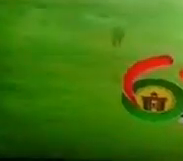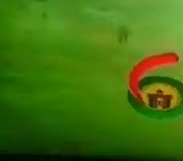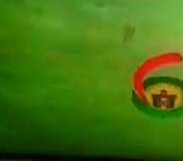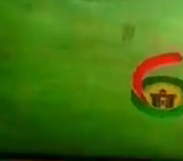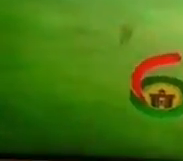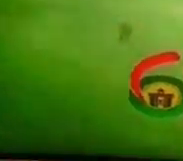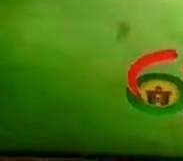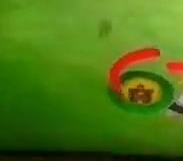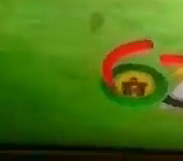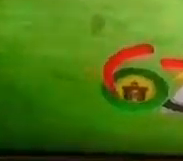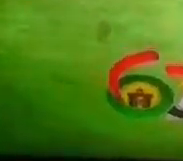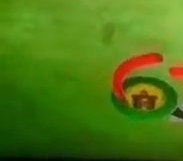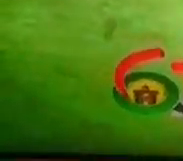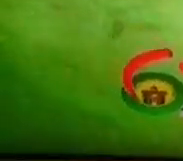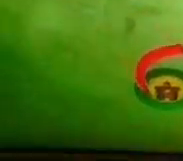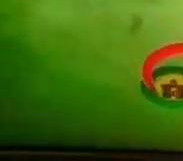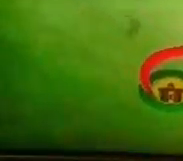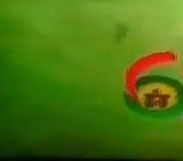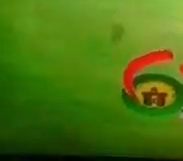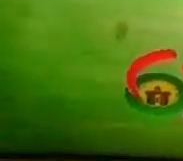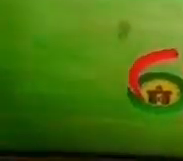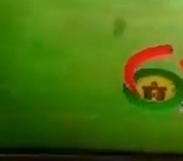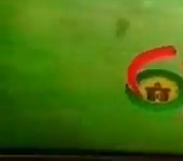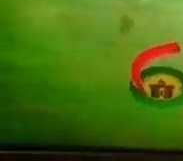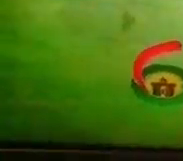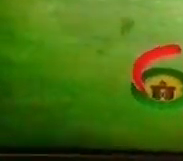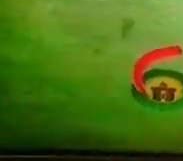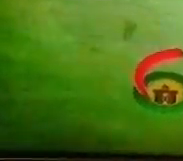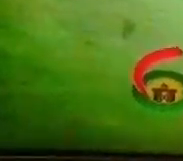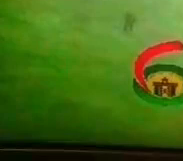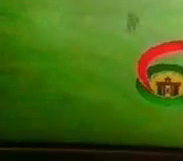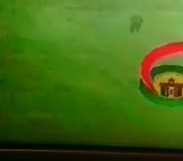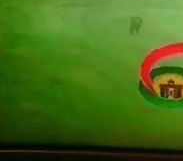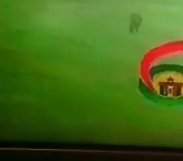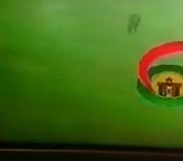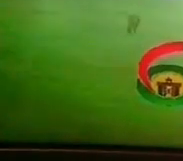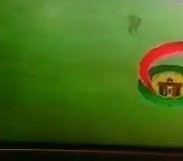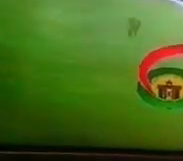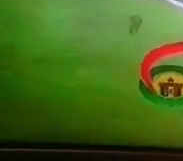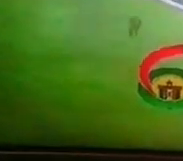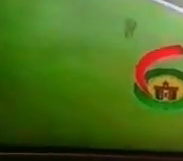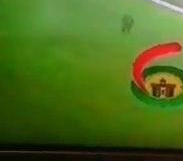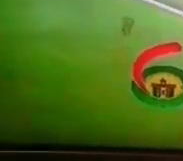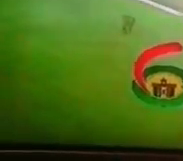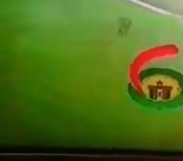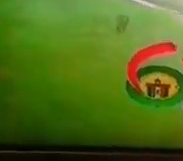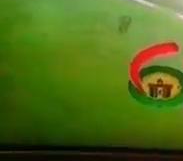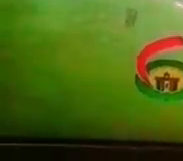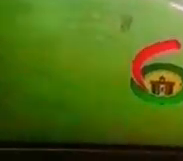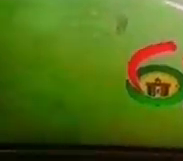If this is what it takes to join the military, no wonder I'm a journalist. I would never have joined the military. Oh, you can,